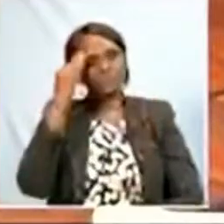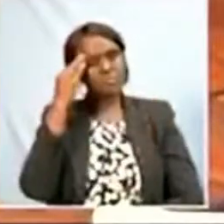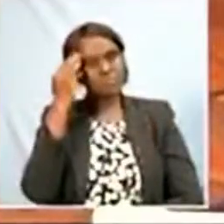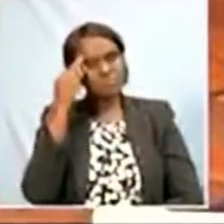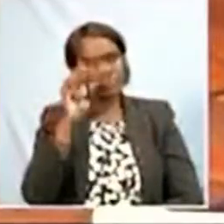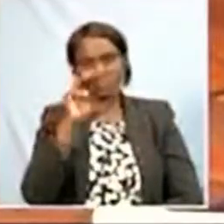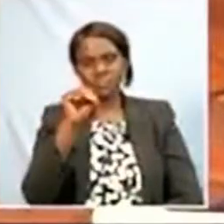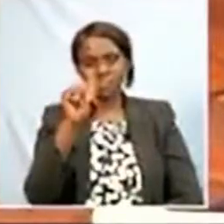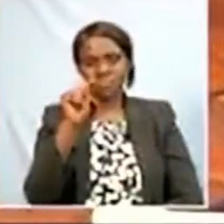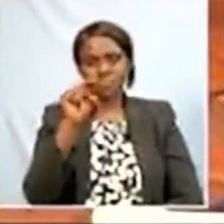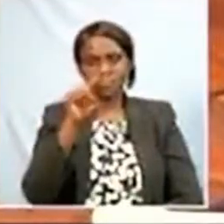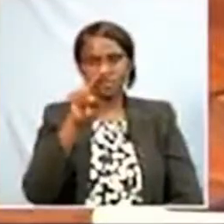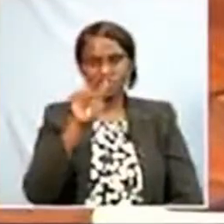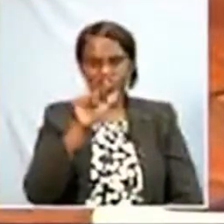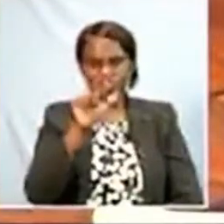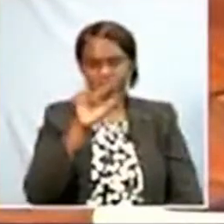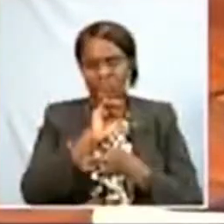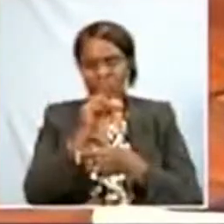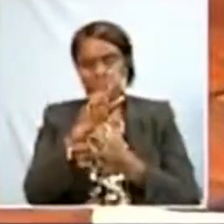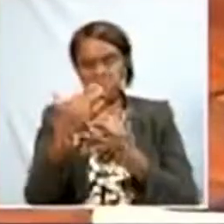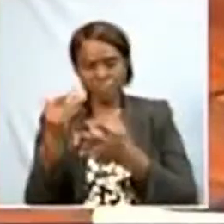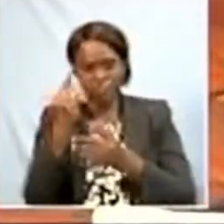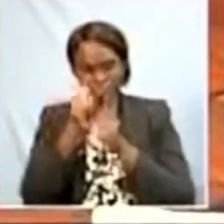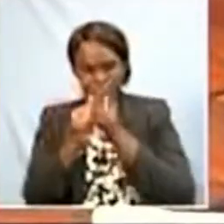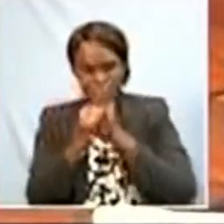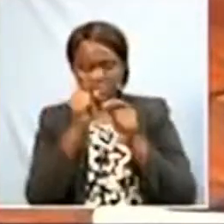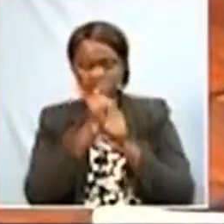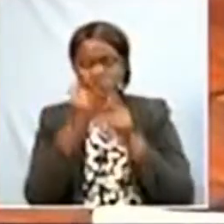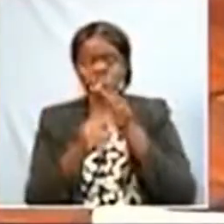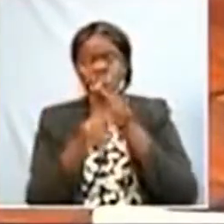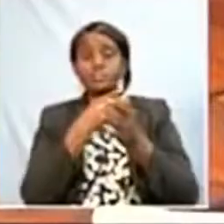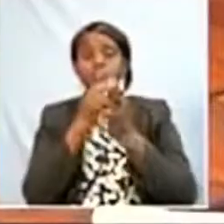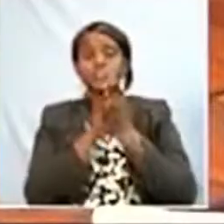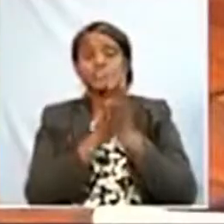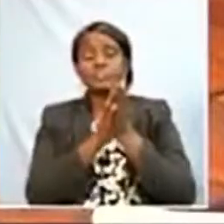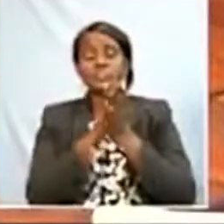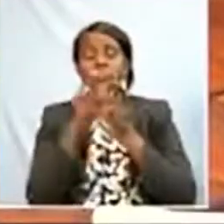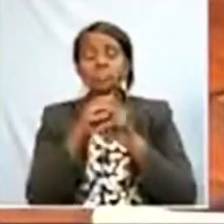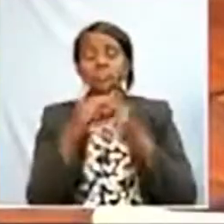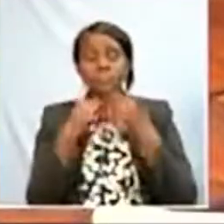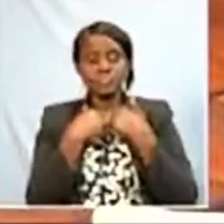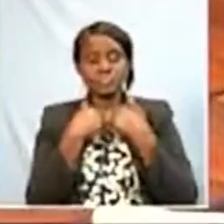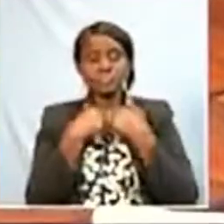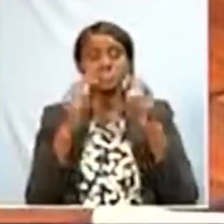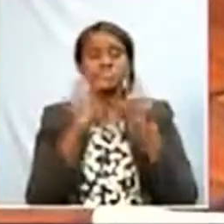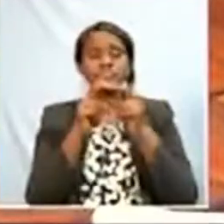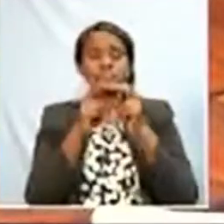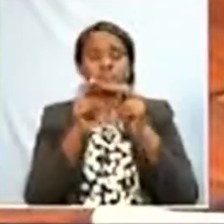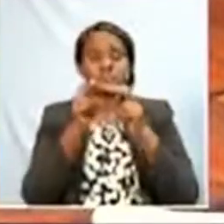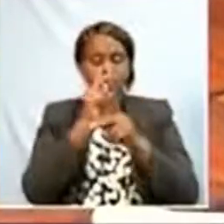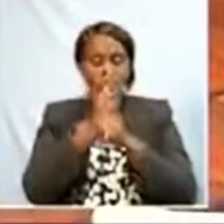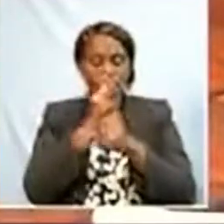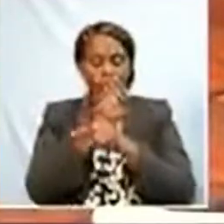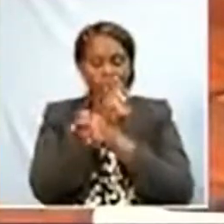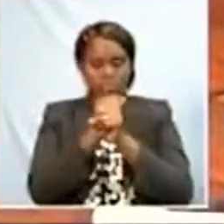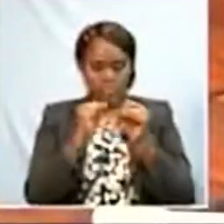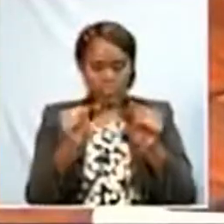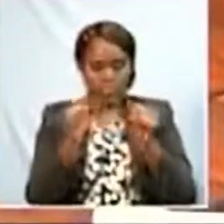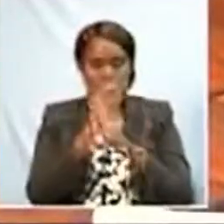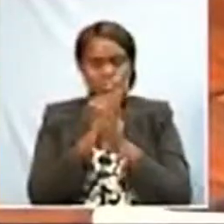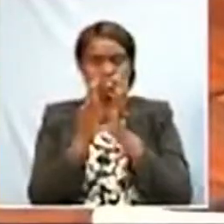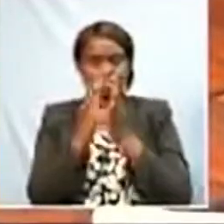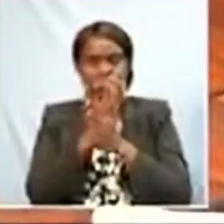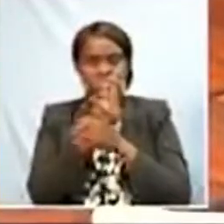money or something like that, because they were just interested in having the contracts, securing the